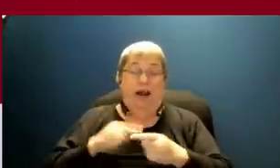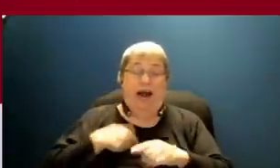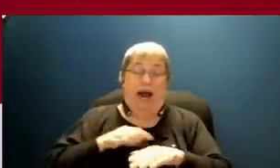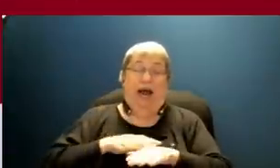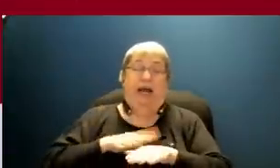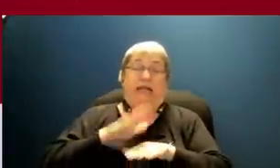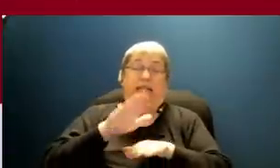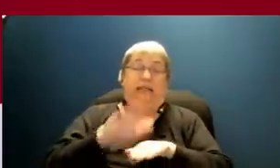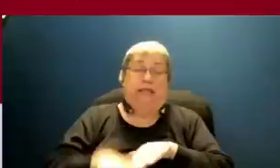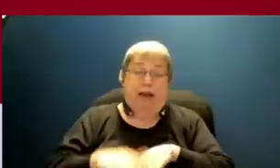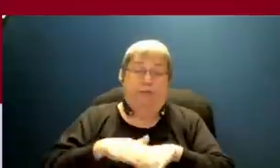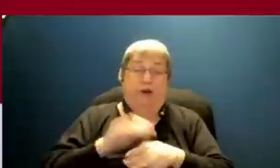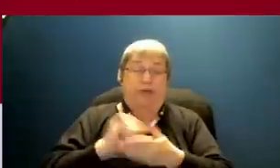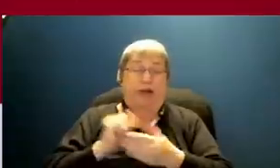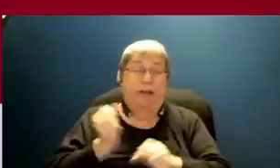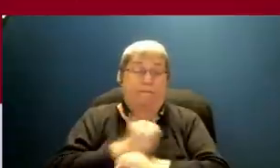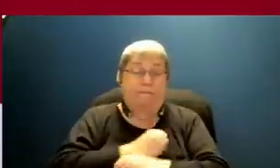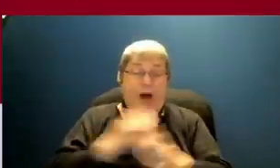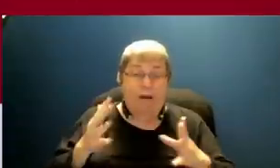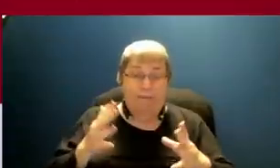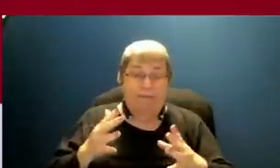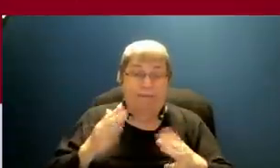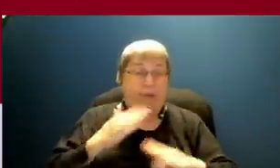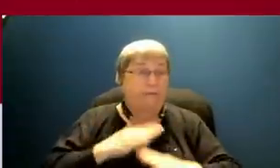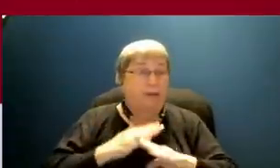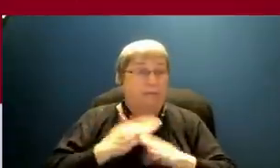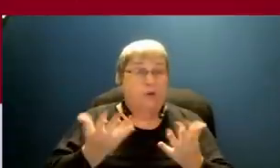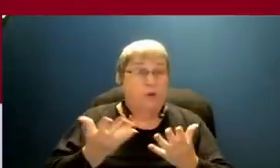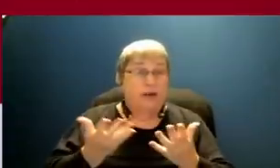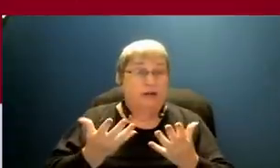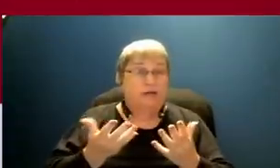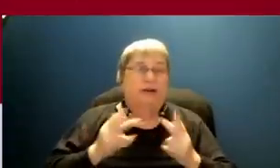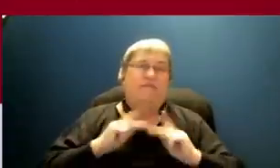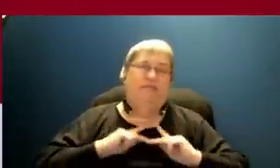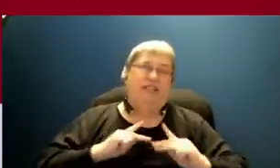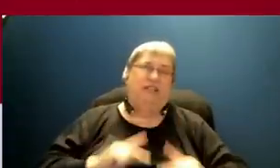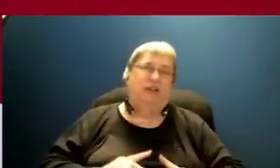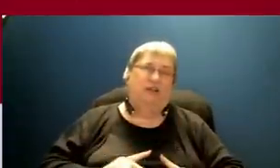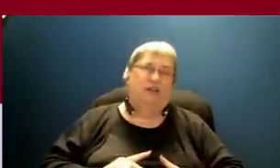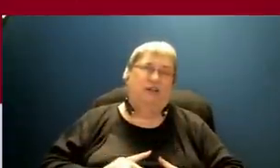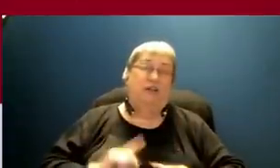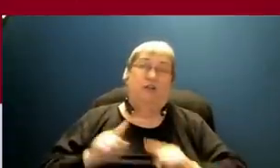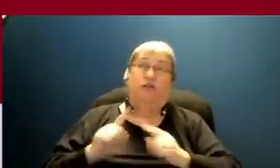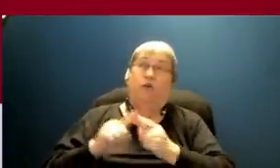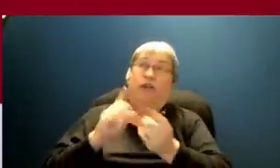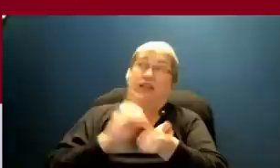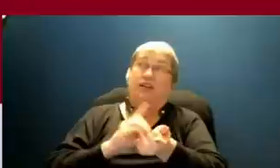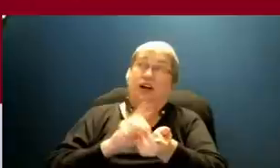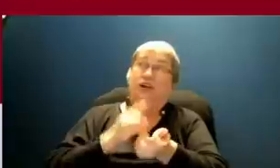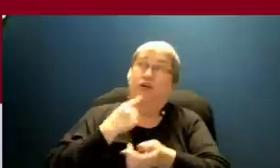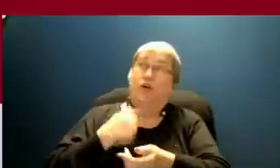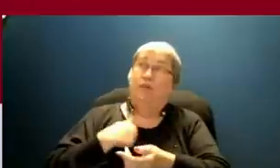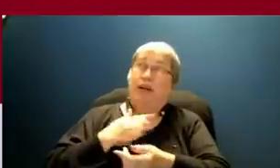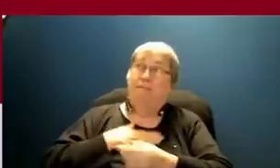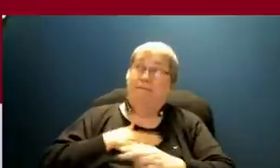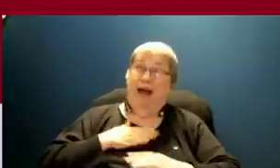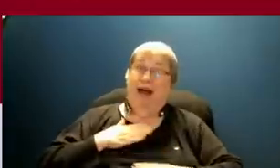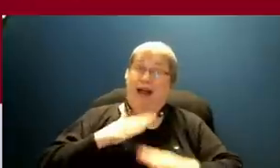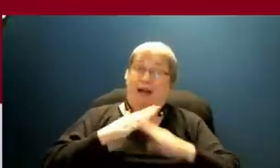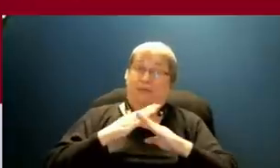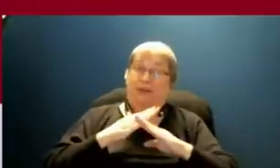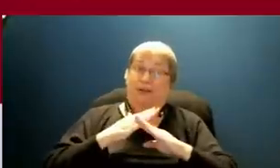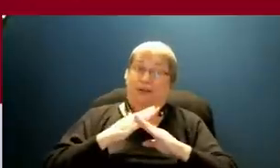were pretty clear. They were physical. So when the doctors told me my obstacle, when the doctors told